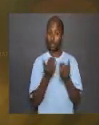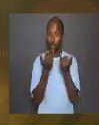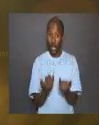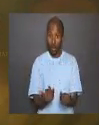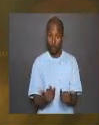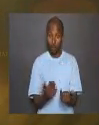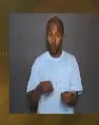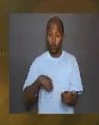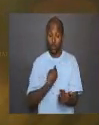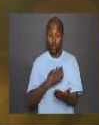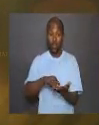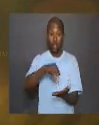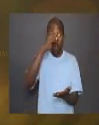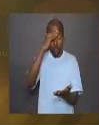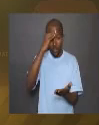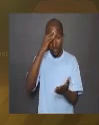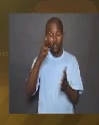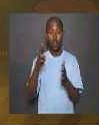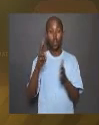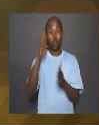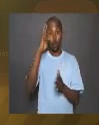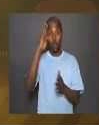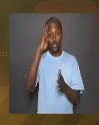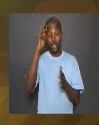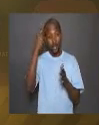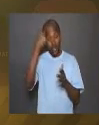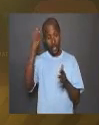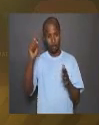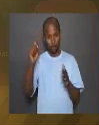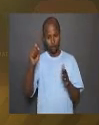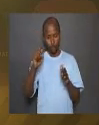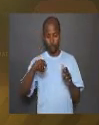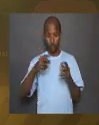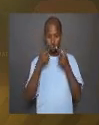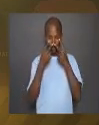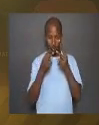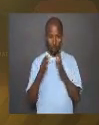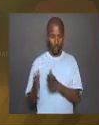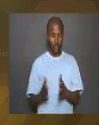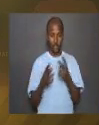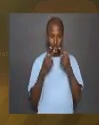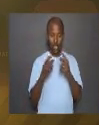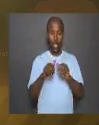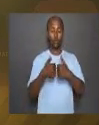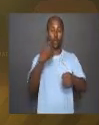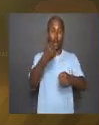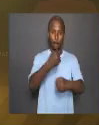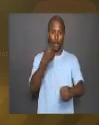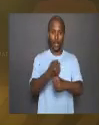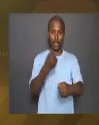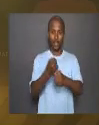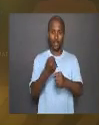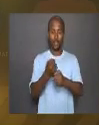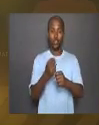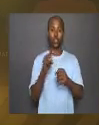Now that we have learned Rolle's theorem, we are ready to see how it applies to